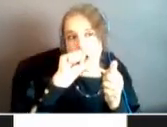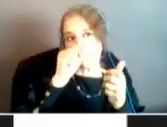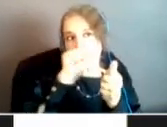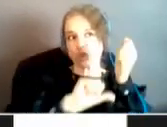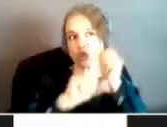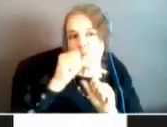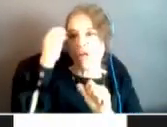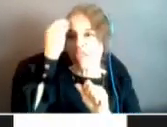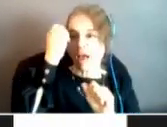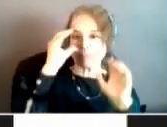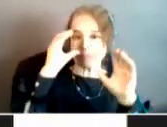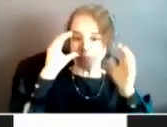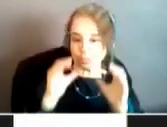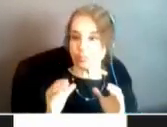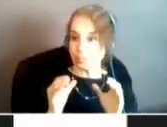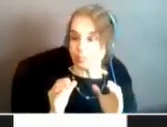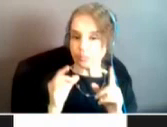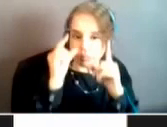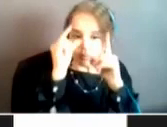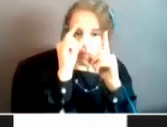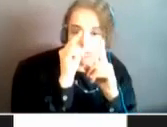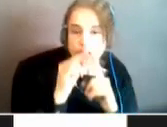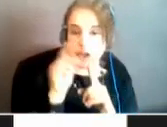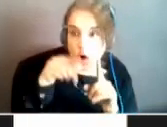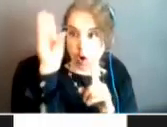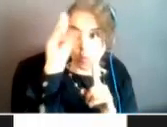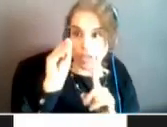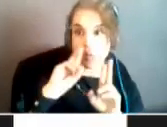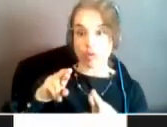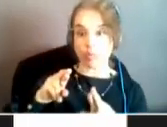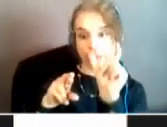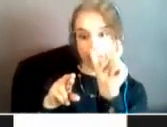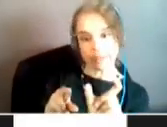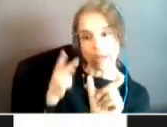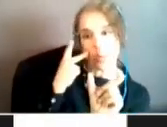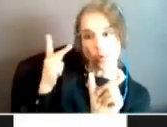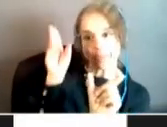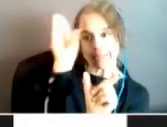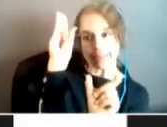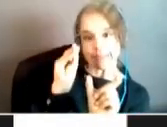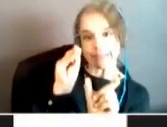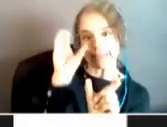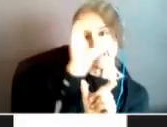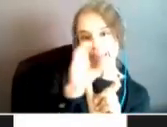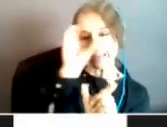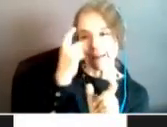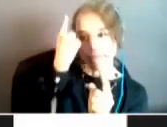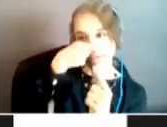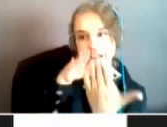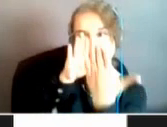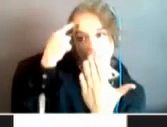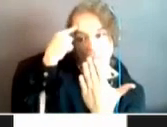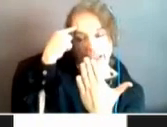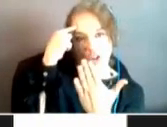know, and in terms of the percentage of respondents and that we see, you know, seeking help face-to-face from a mental